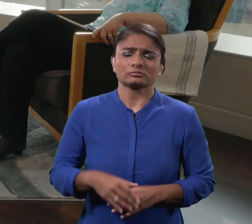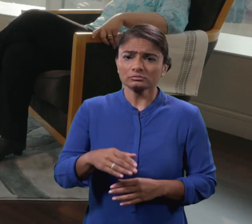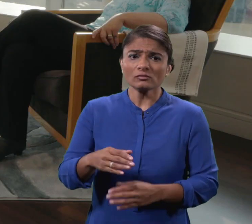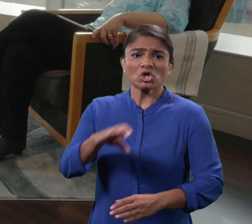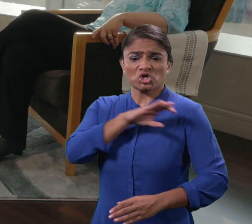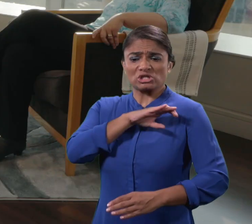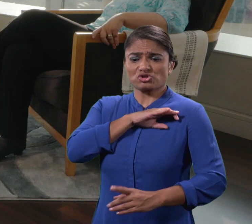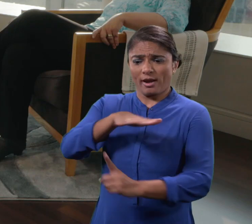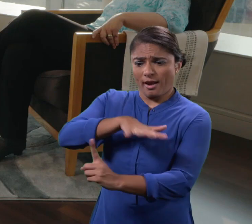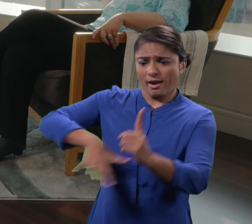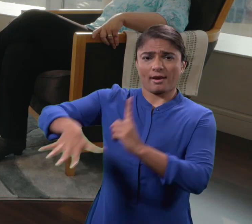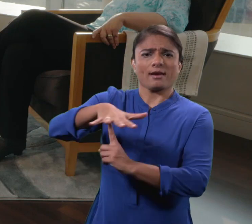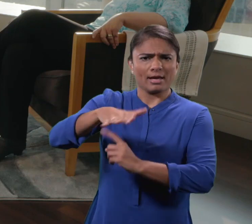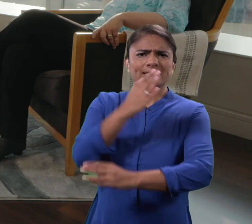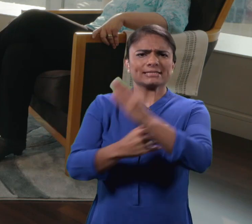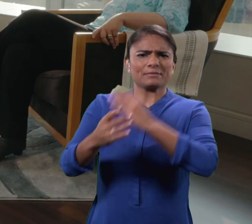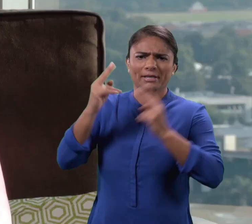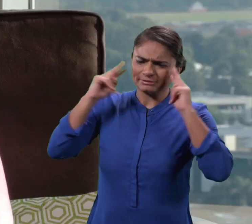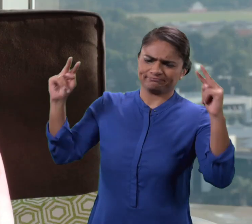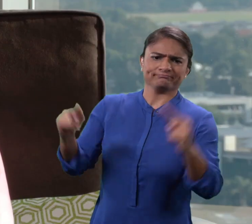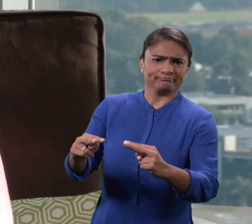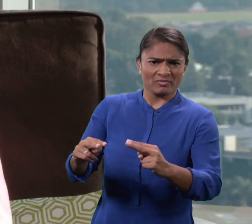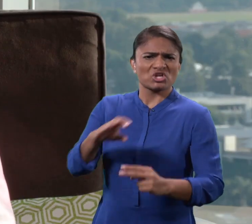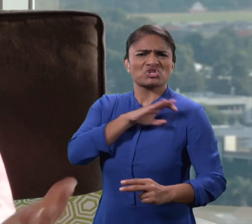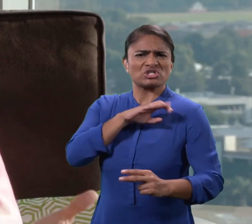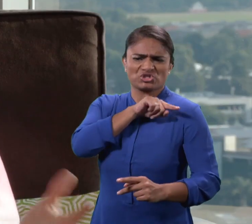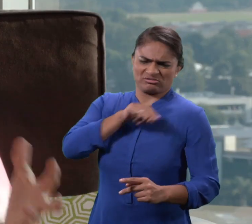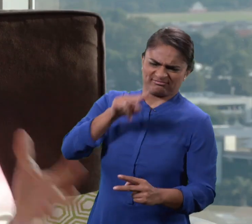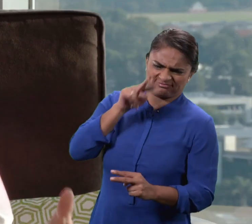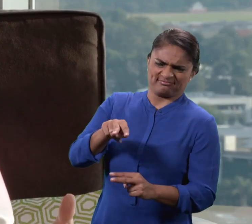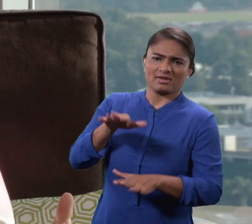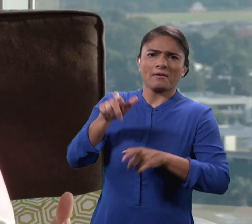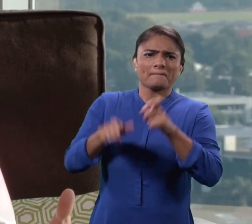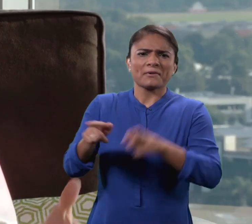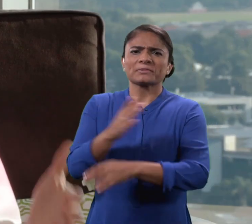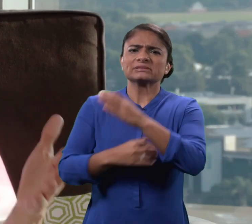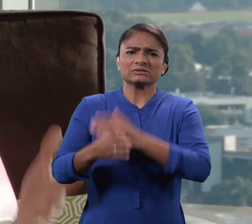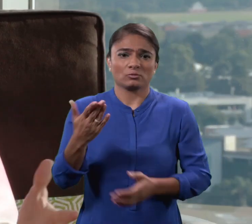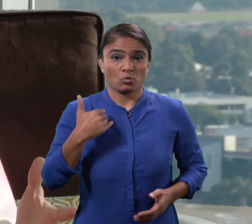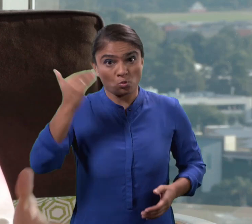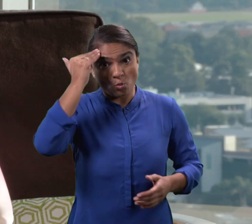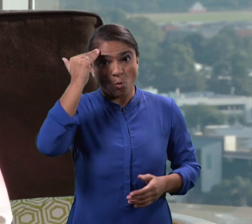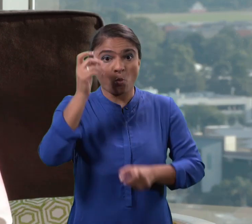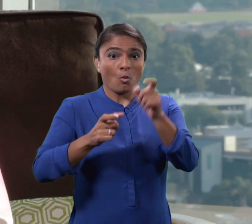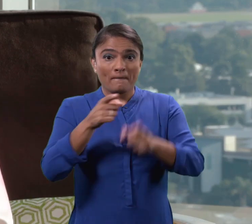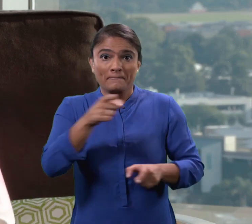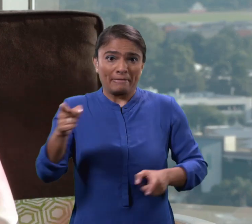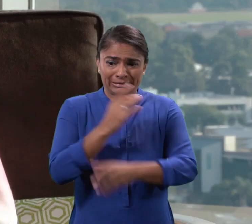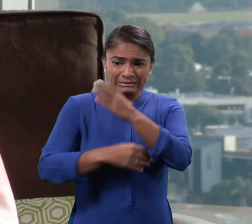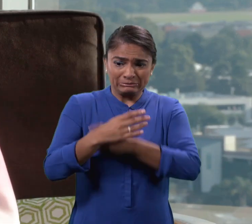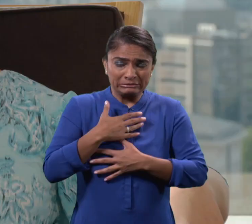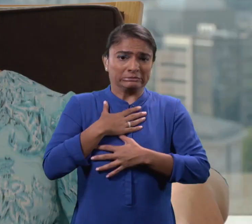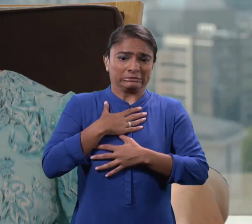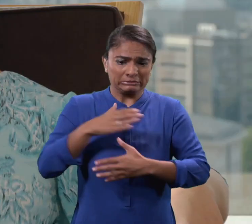would you find disability in a Christian context? How do people as Christians deal with disability? We know that people